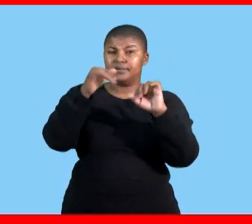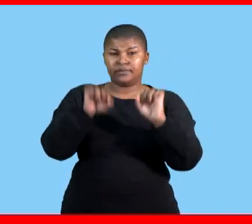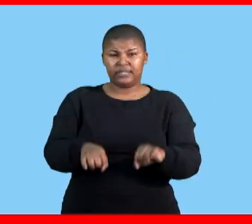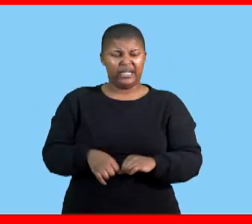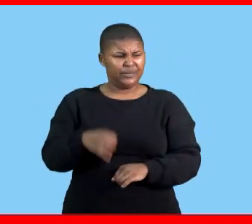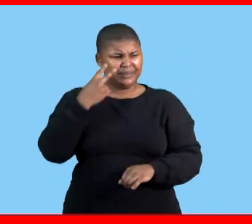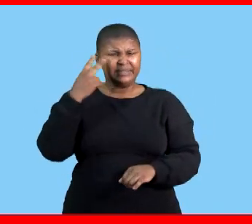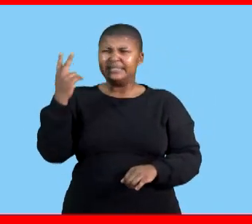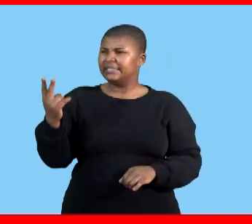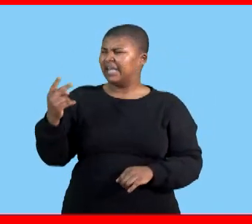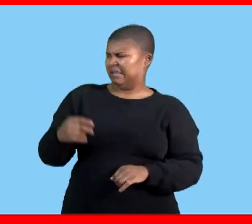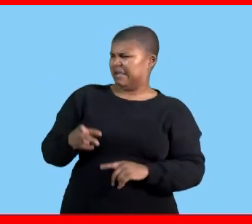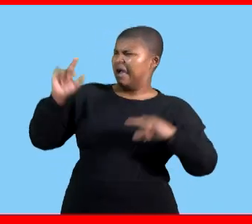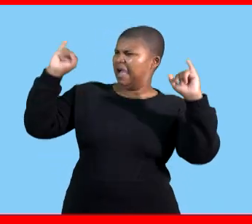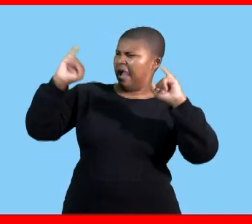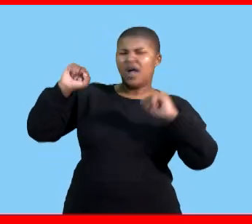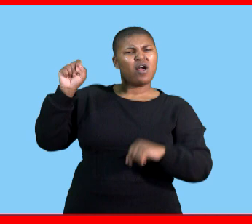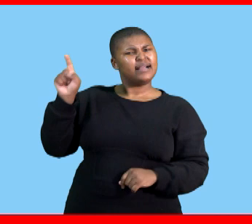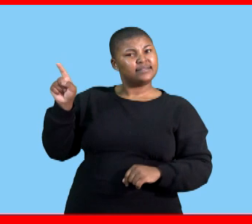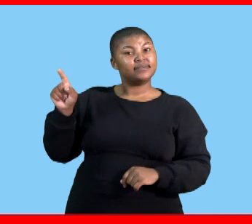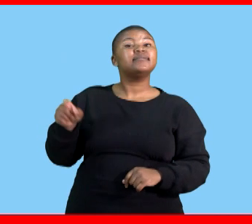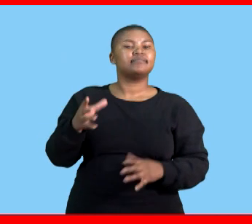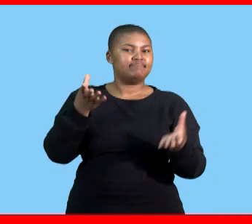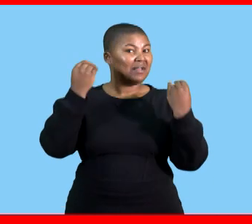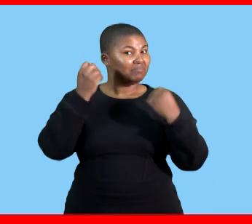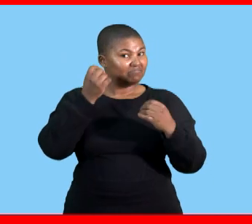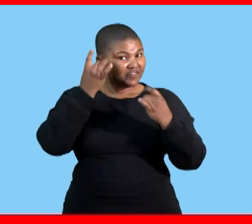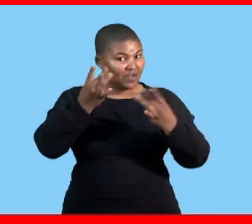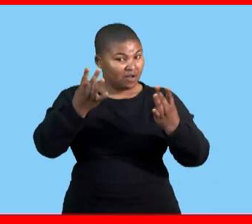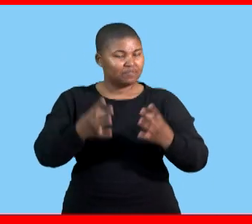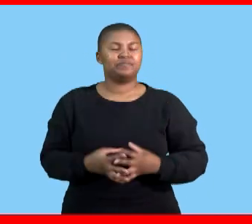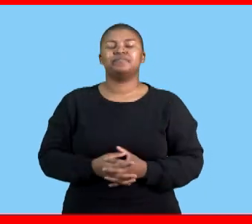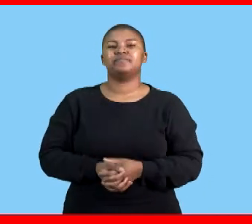is this a crisis? Let's find out.